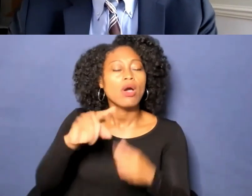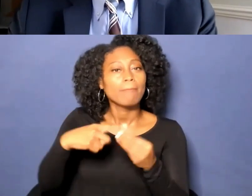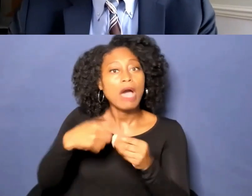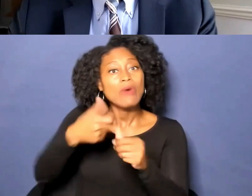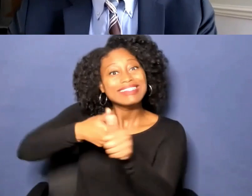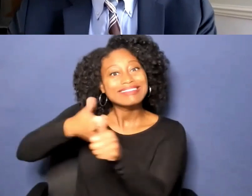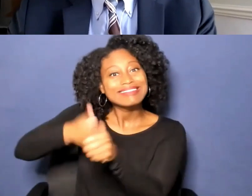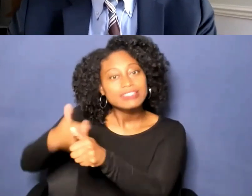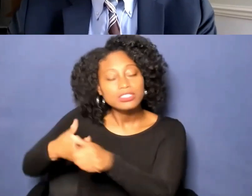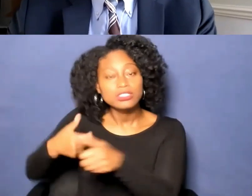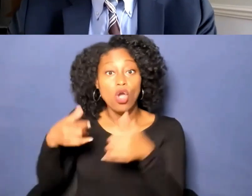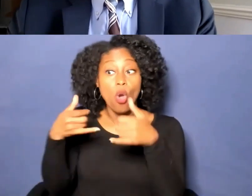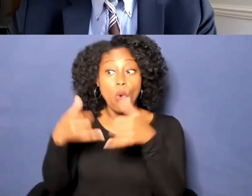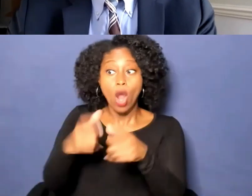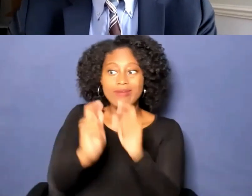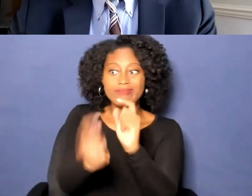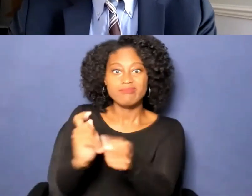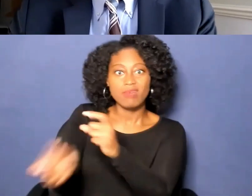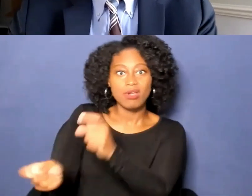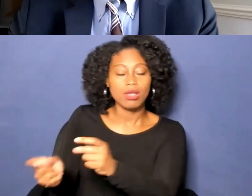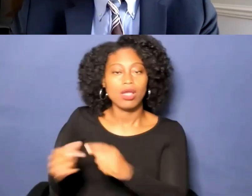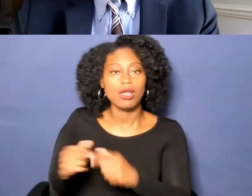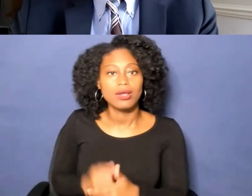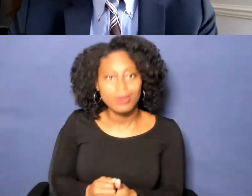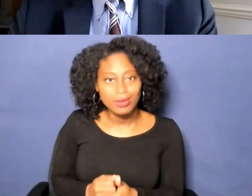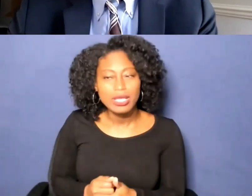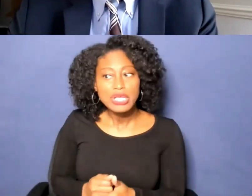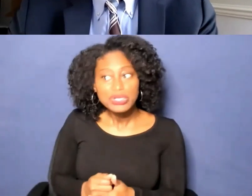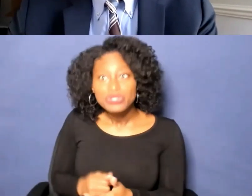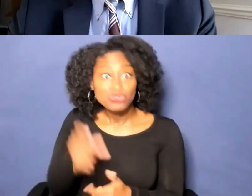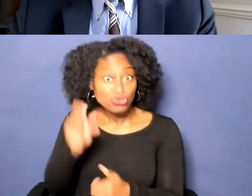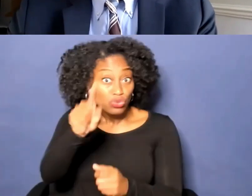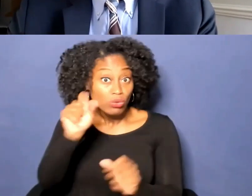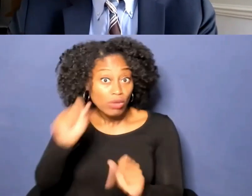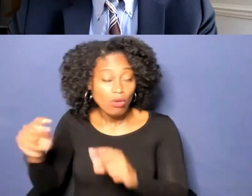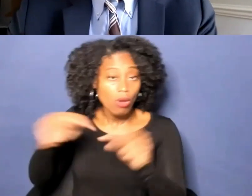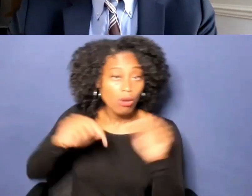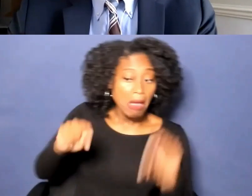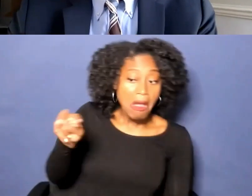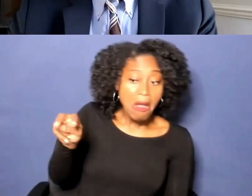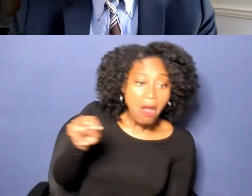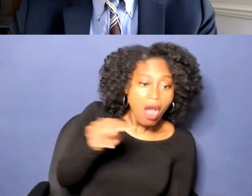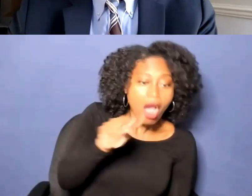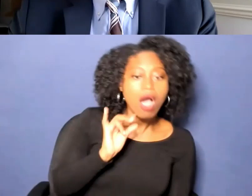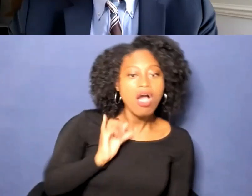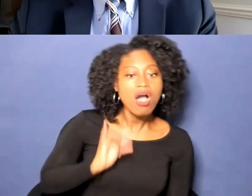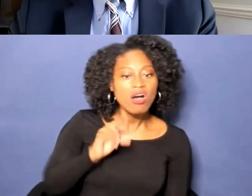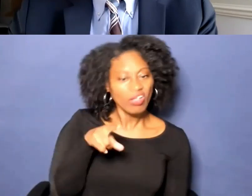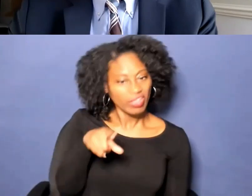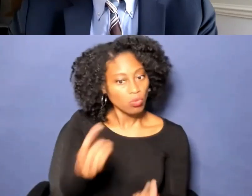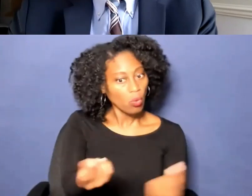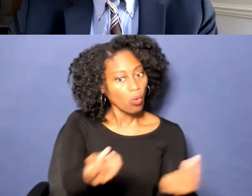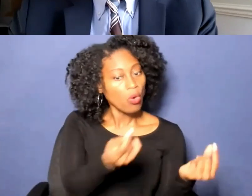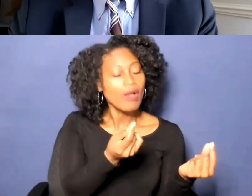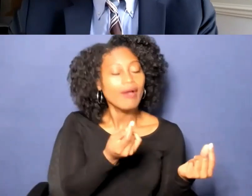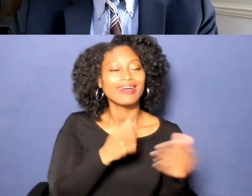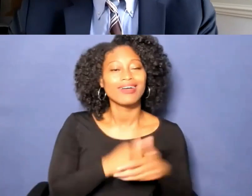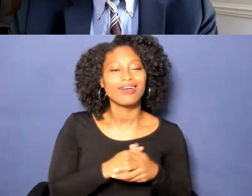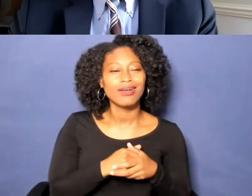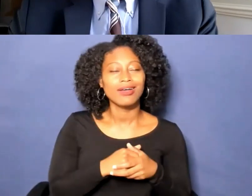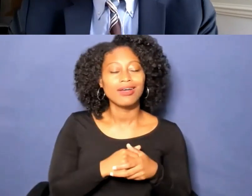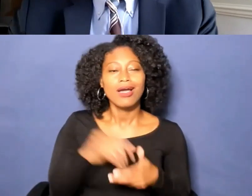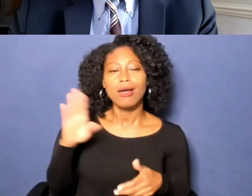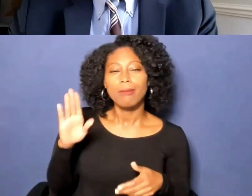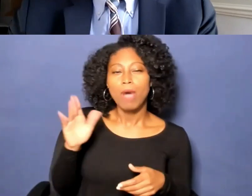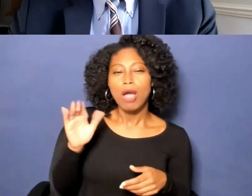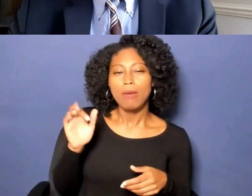grants. And Barbara's illustration of the data sets listed are not exhaustive of